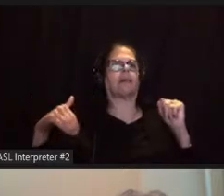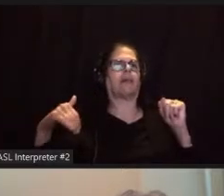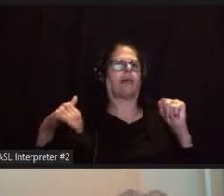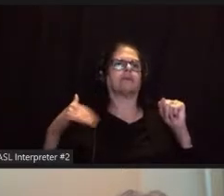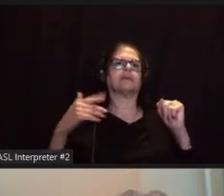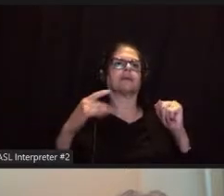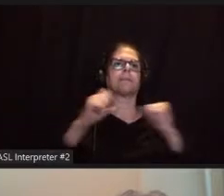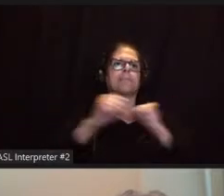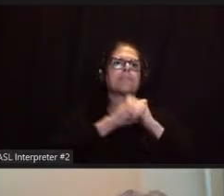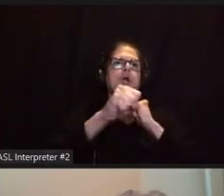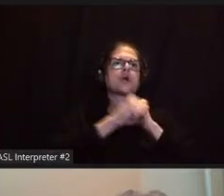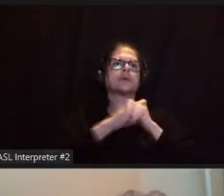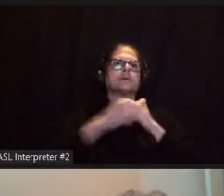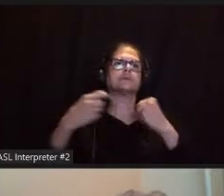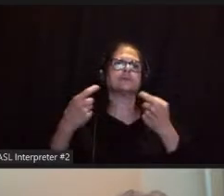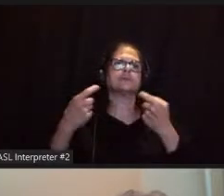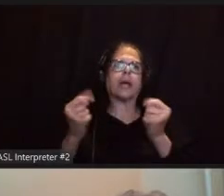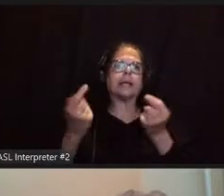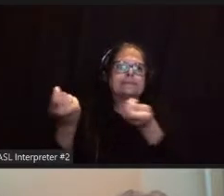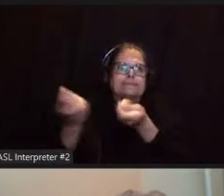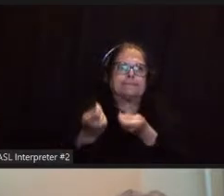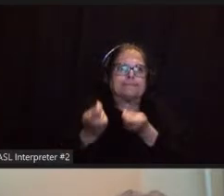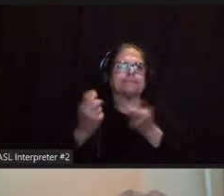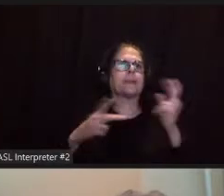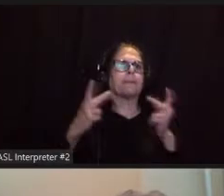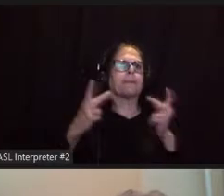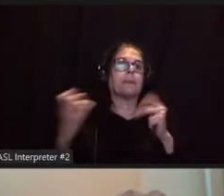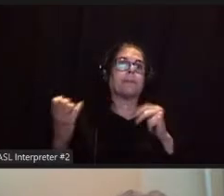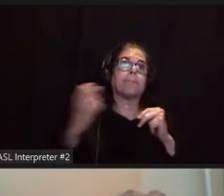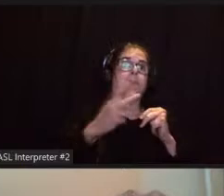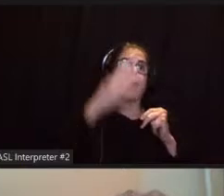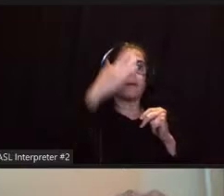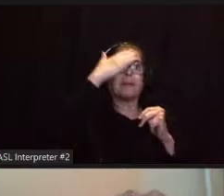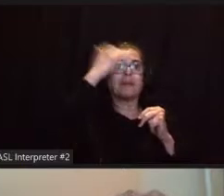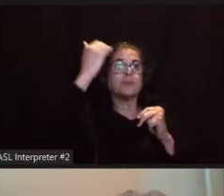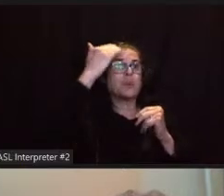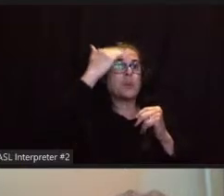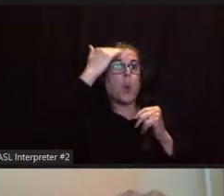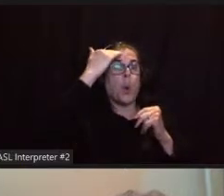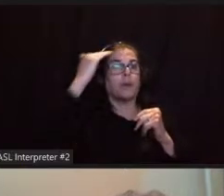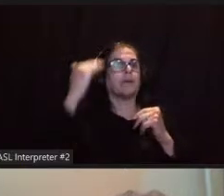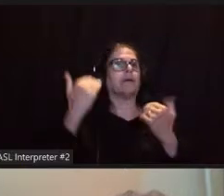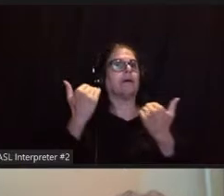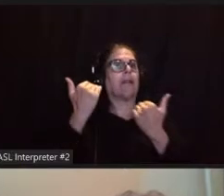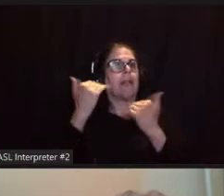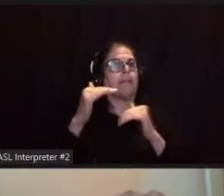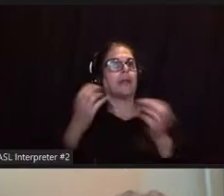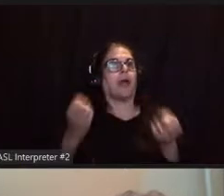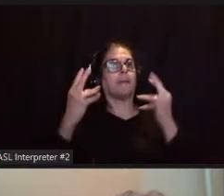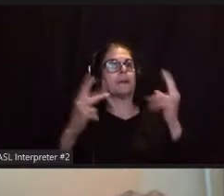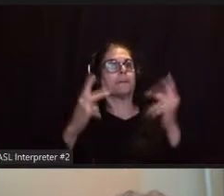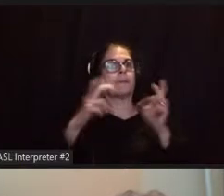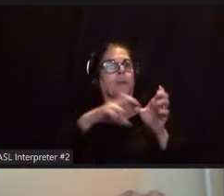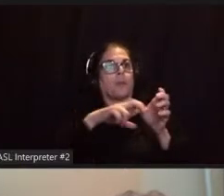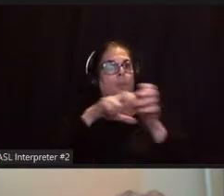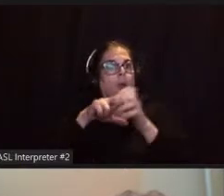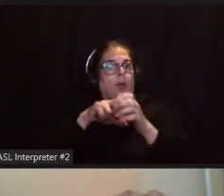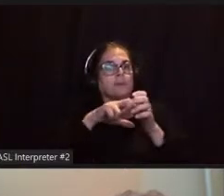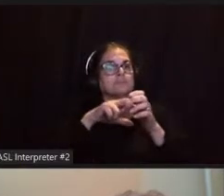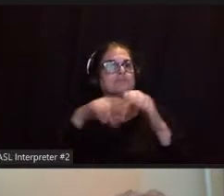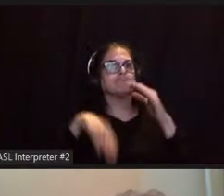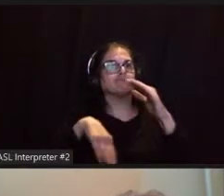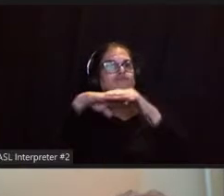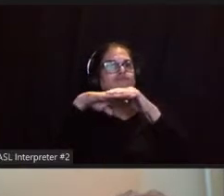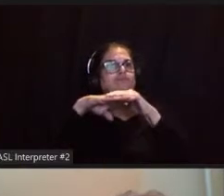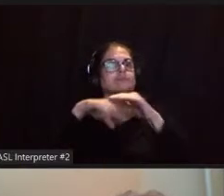back because of the capacity limitations that we know we face at this point in time. But even without that,